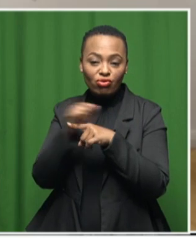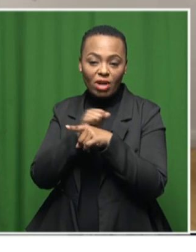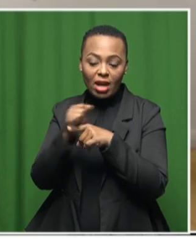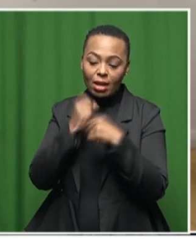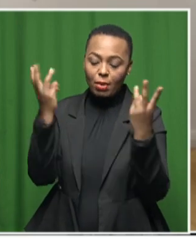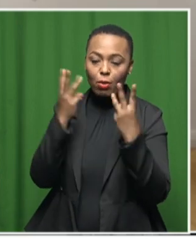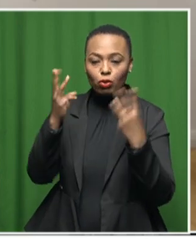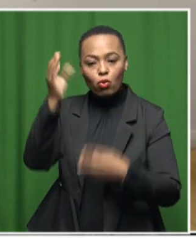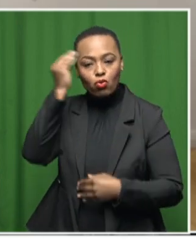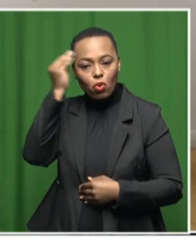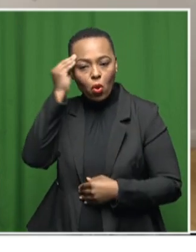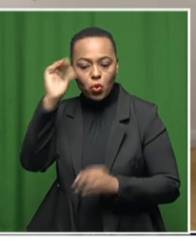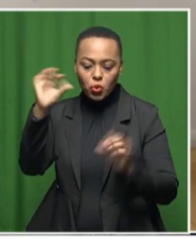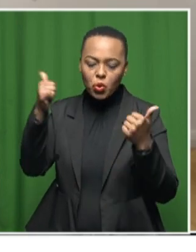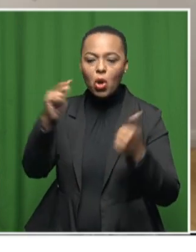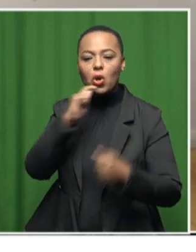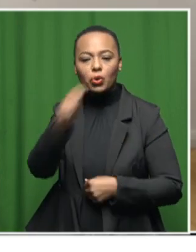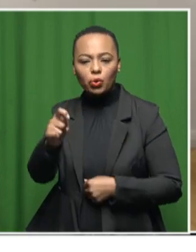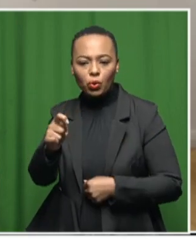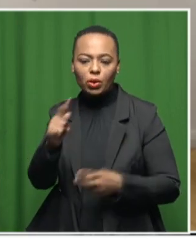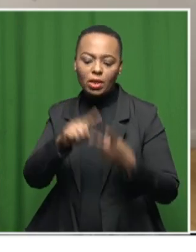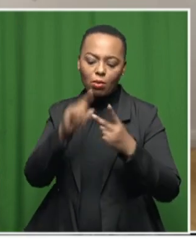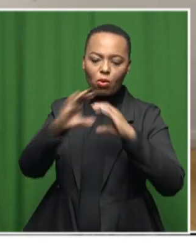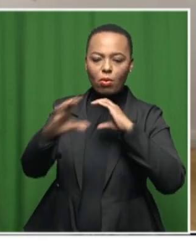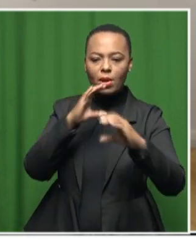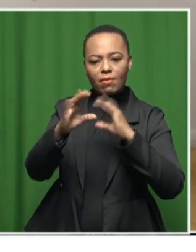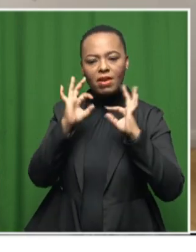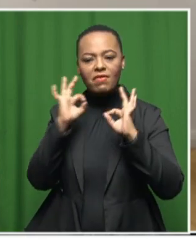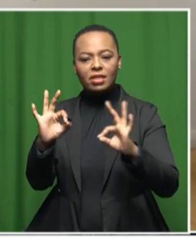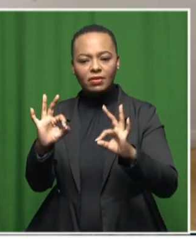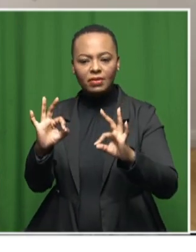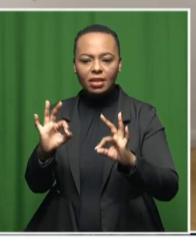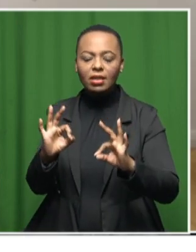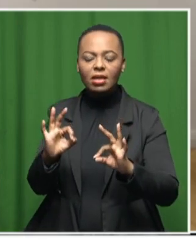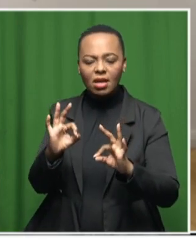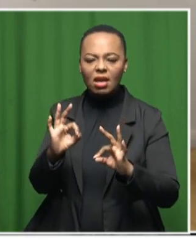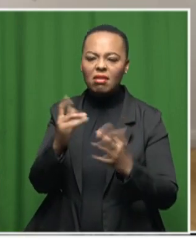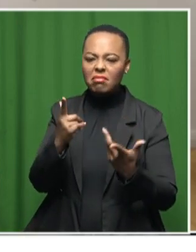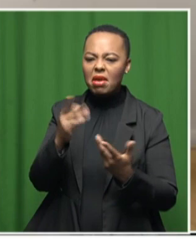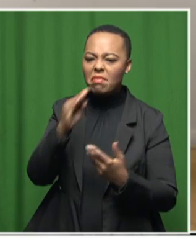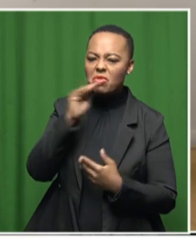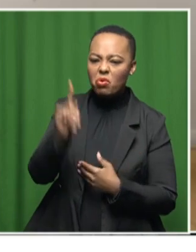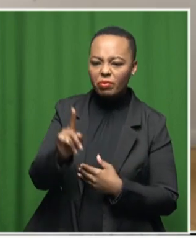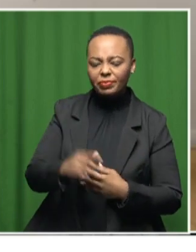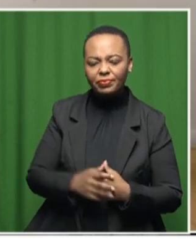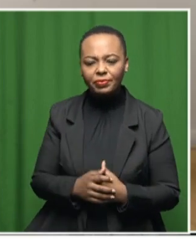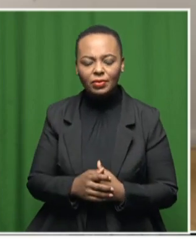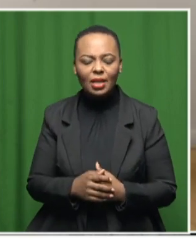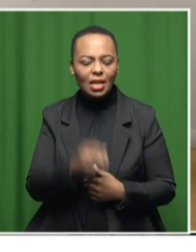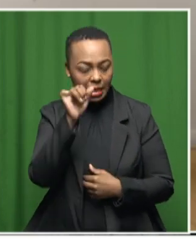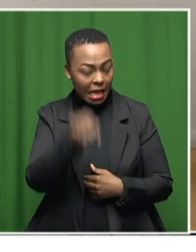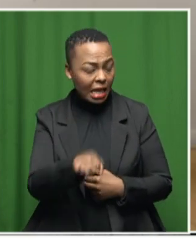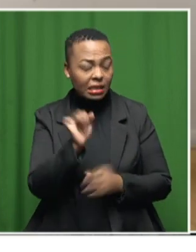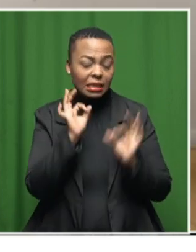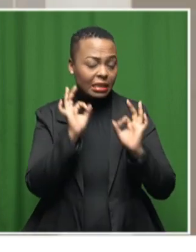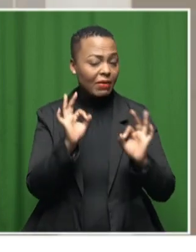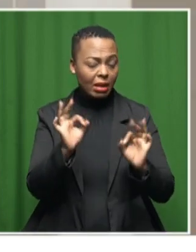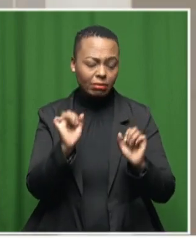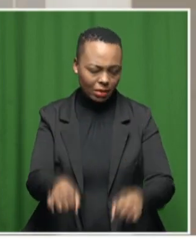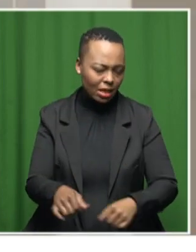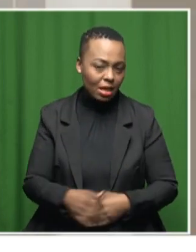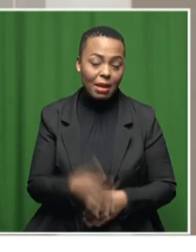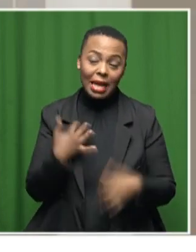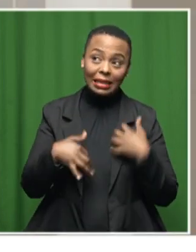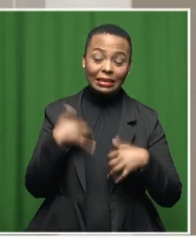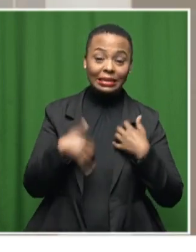communicate more effectively. Tell us more about this and what that entails. Oh, definitely. I was so excited. We had our first workshop in